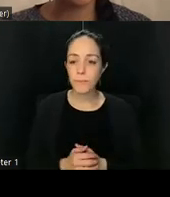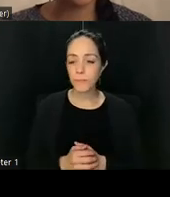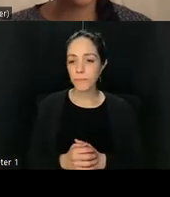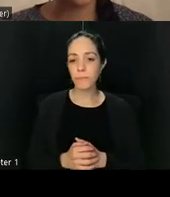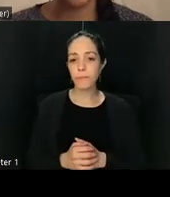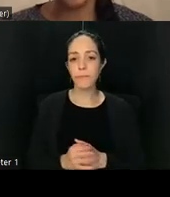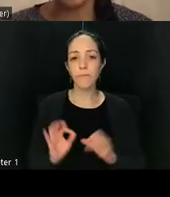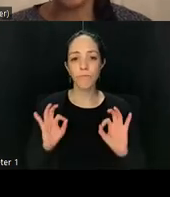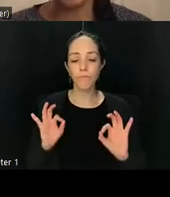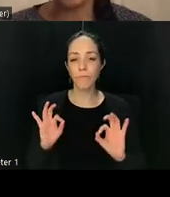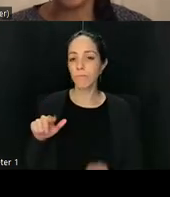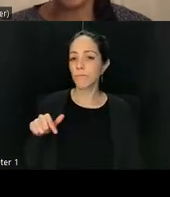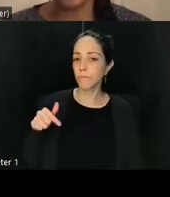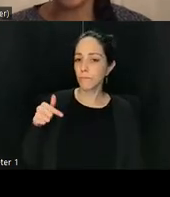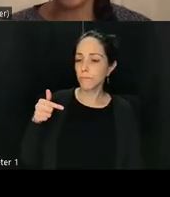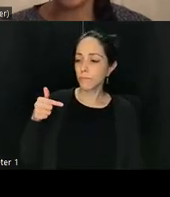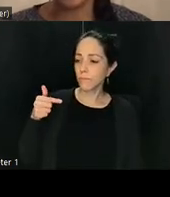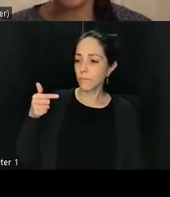Okay, thank you. I'll pass it back over to